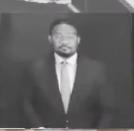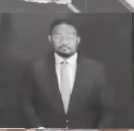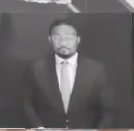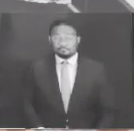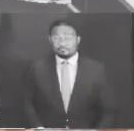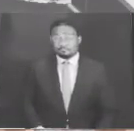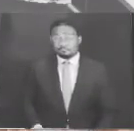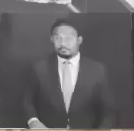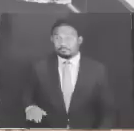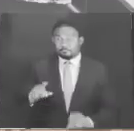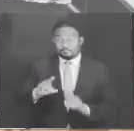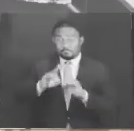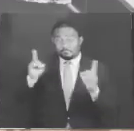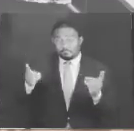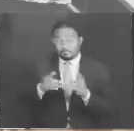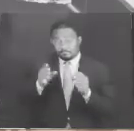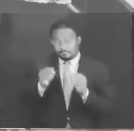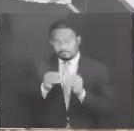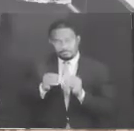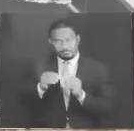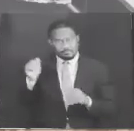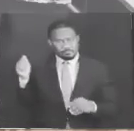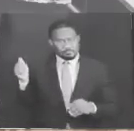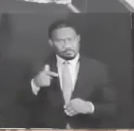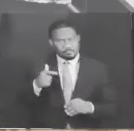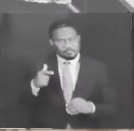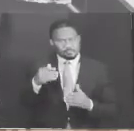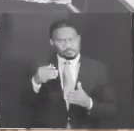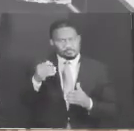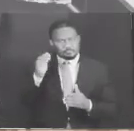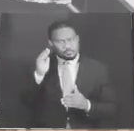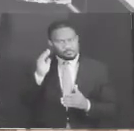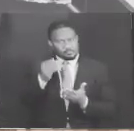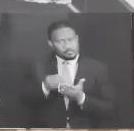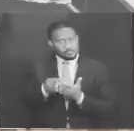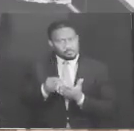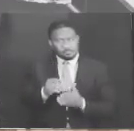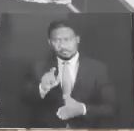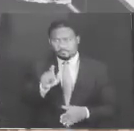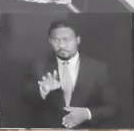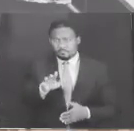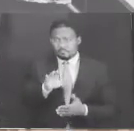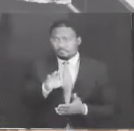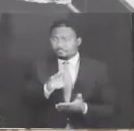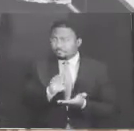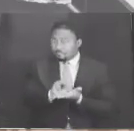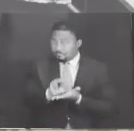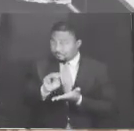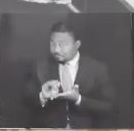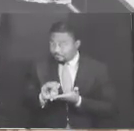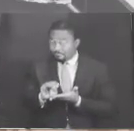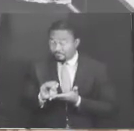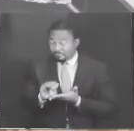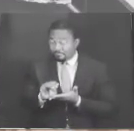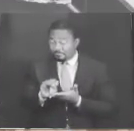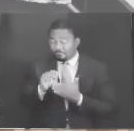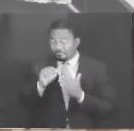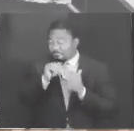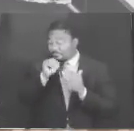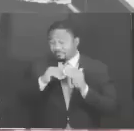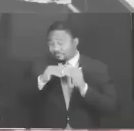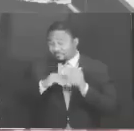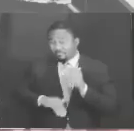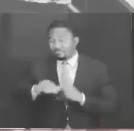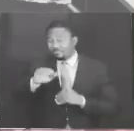district assembly will receive a minimum of 25 million Ghana cedis this year. A minimum of 25 million Ghana